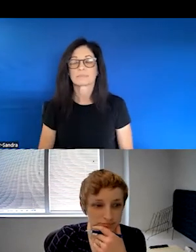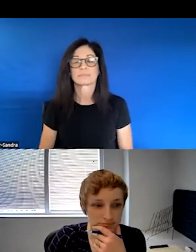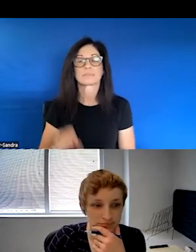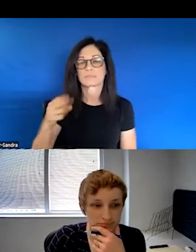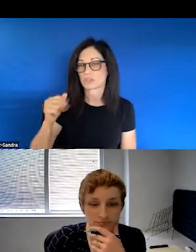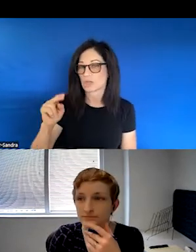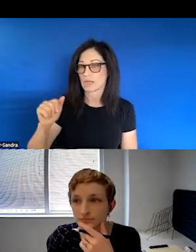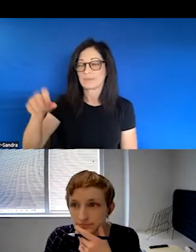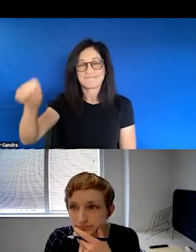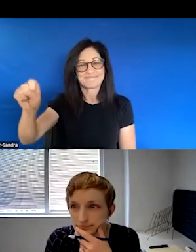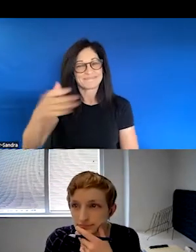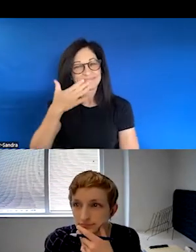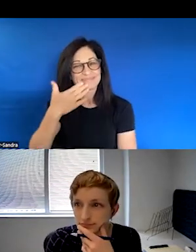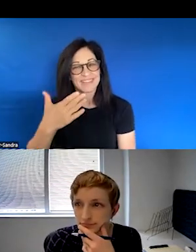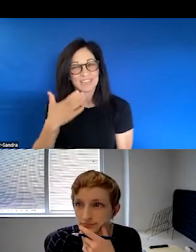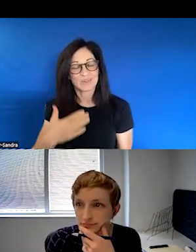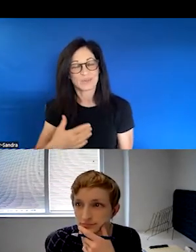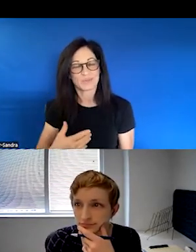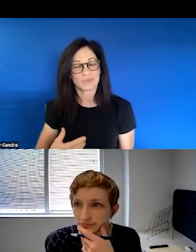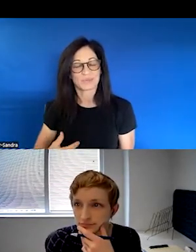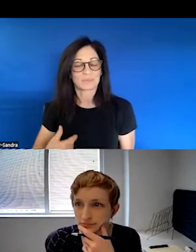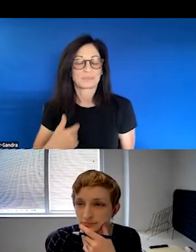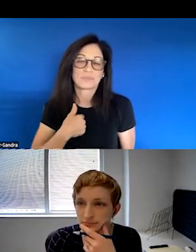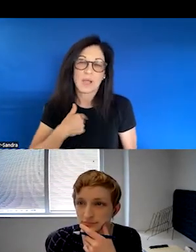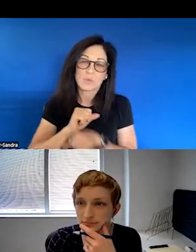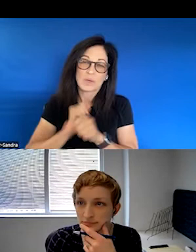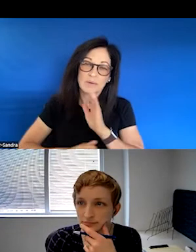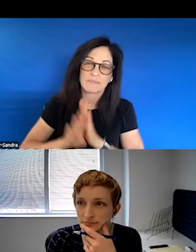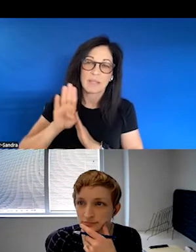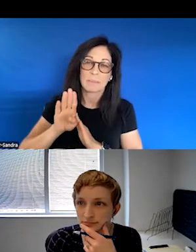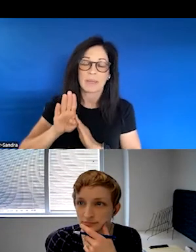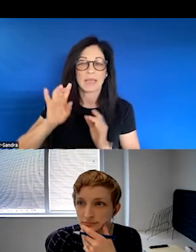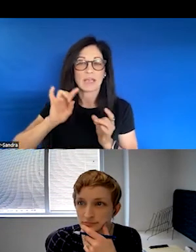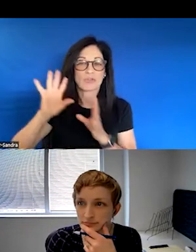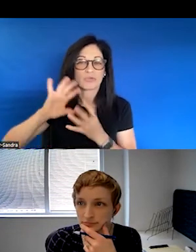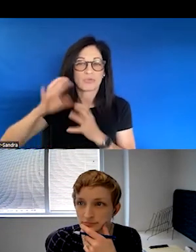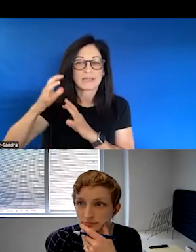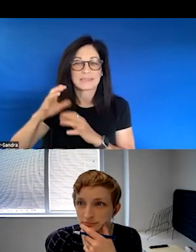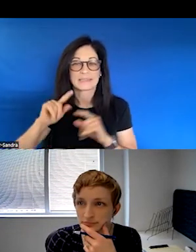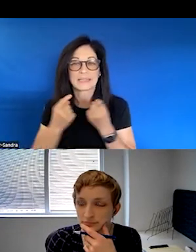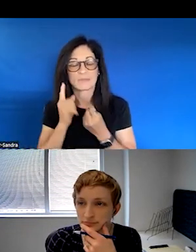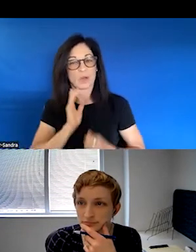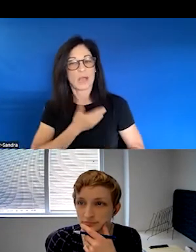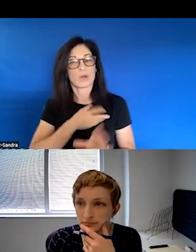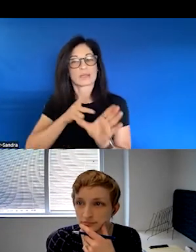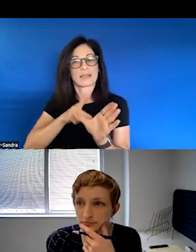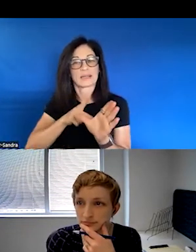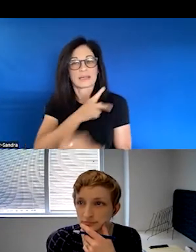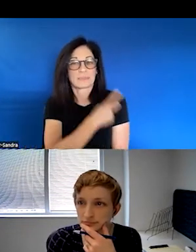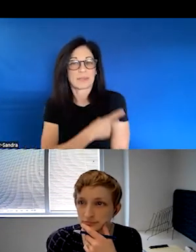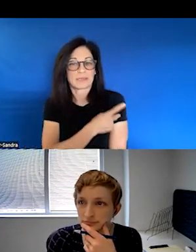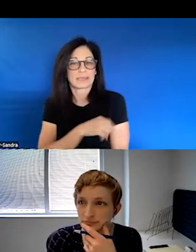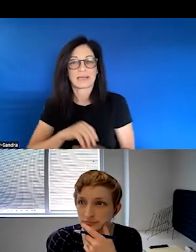you. I was working to develop a crisis team for our psychiatric patients in our